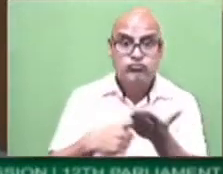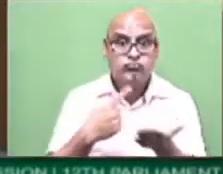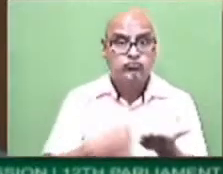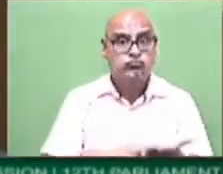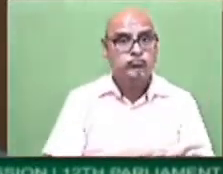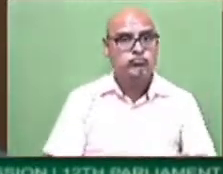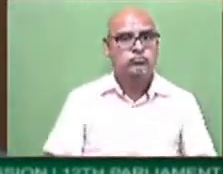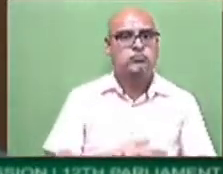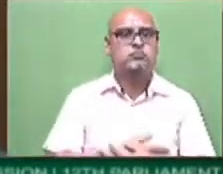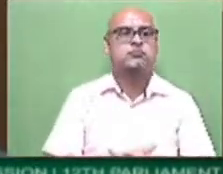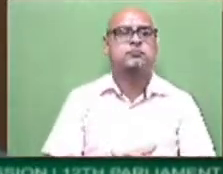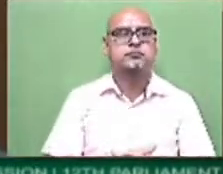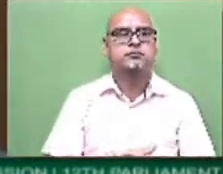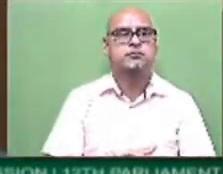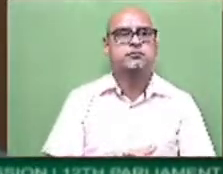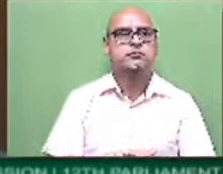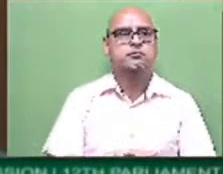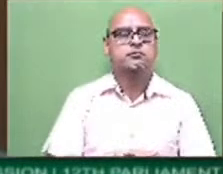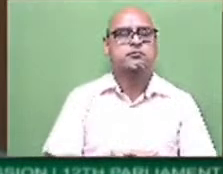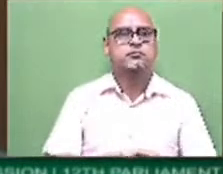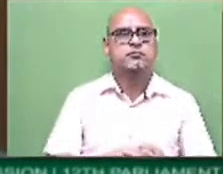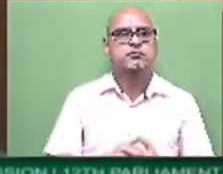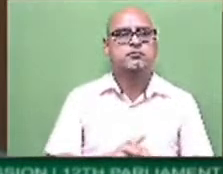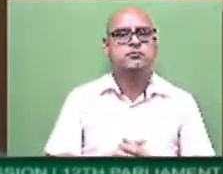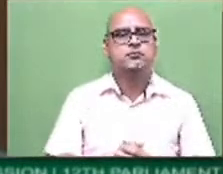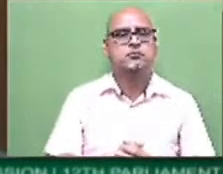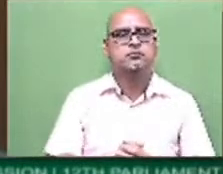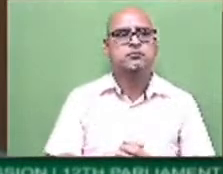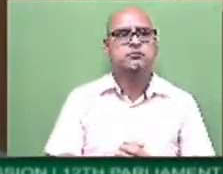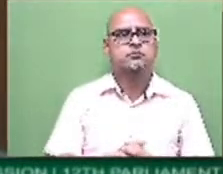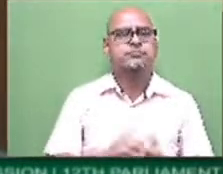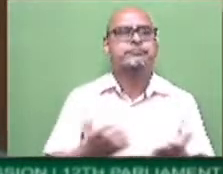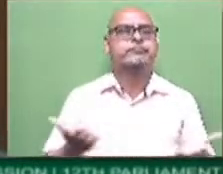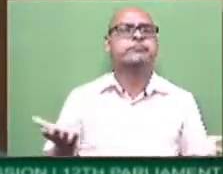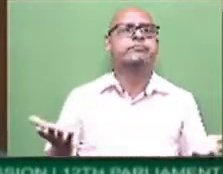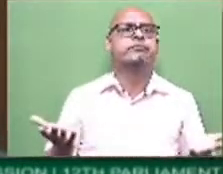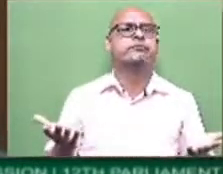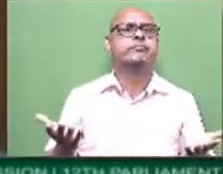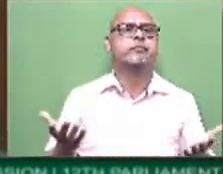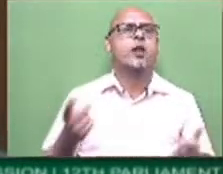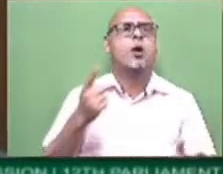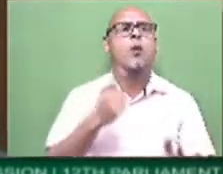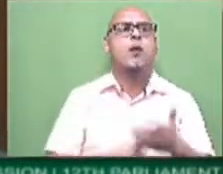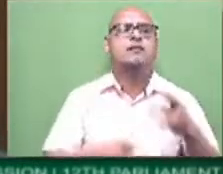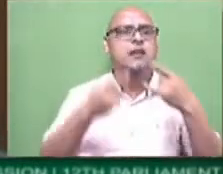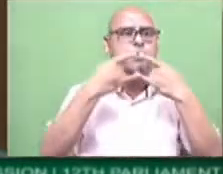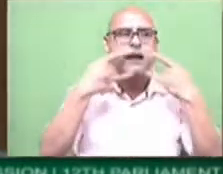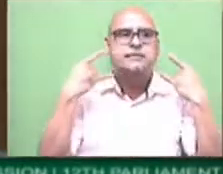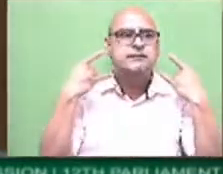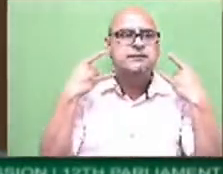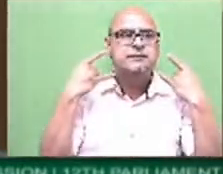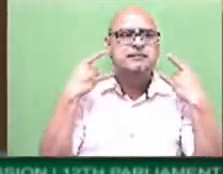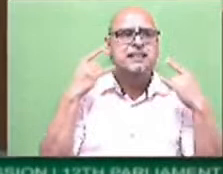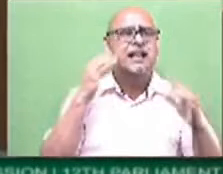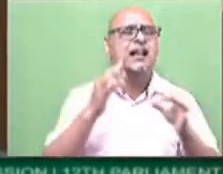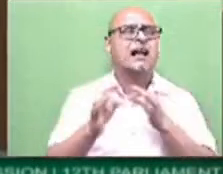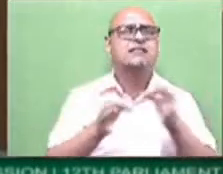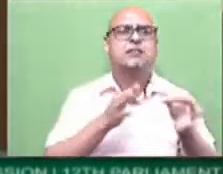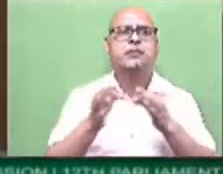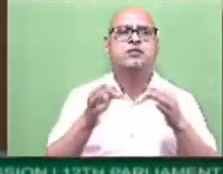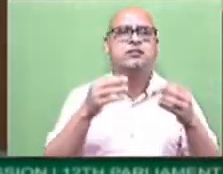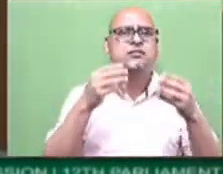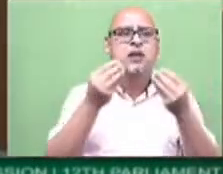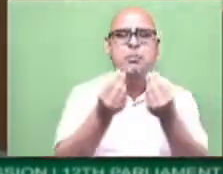with the definition of the mask, whether there's going to be a definition of what constitutes a mask. The other